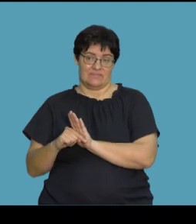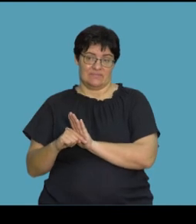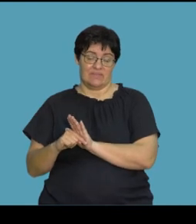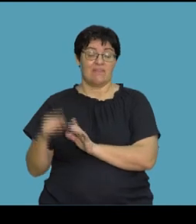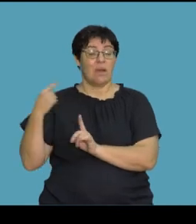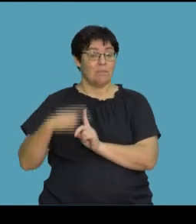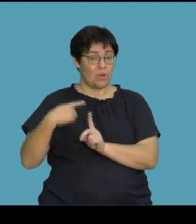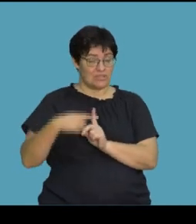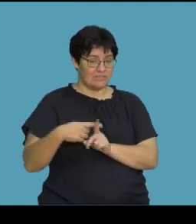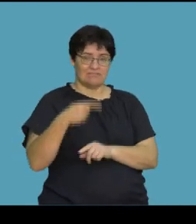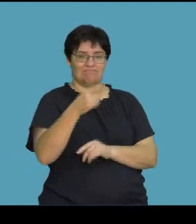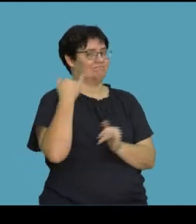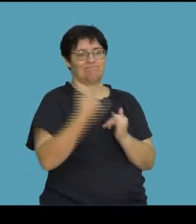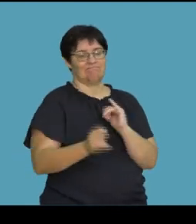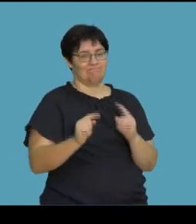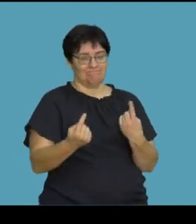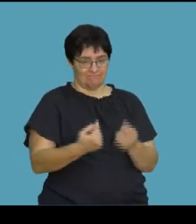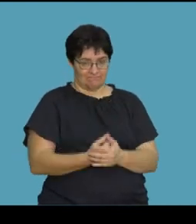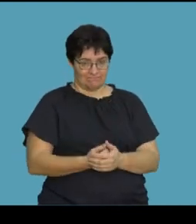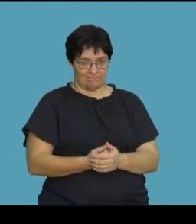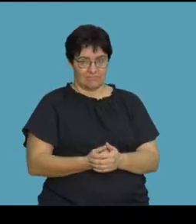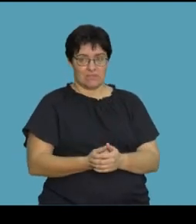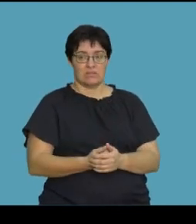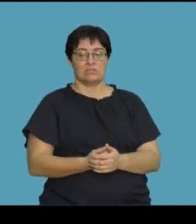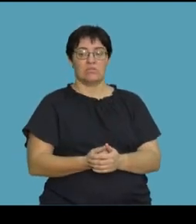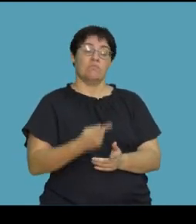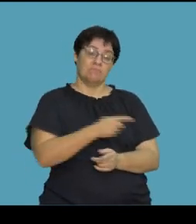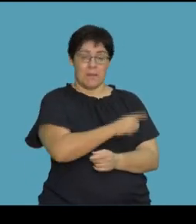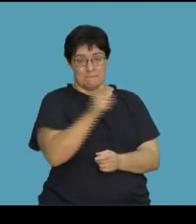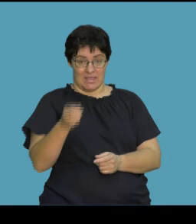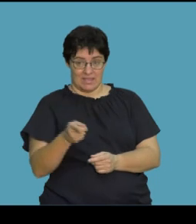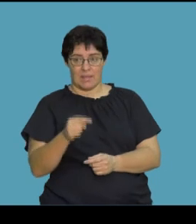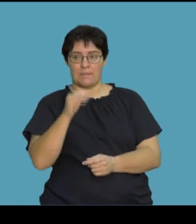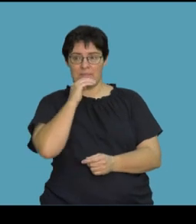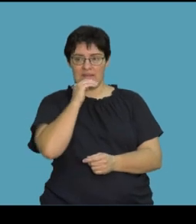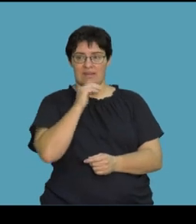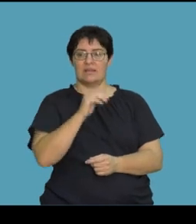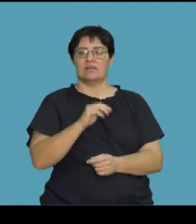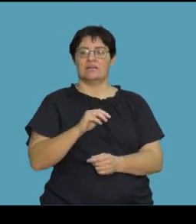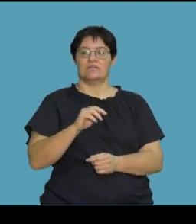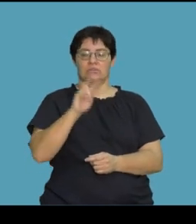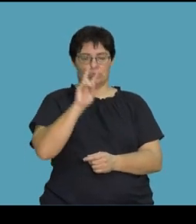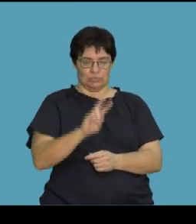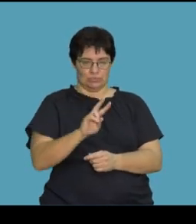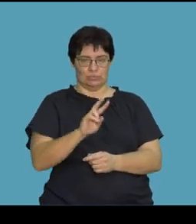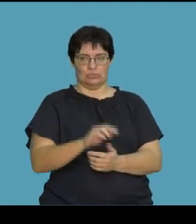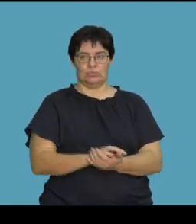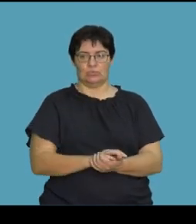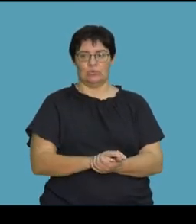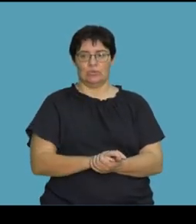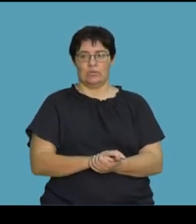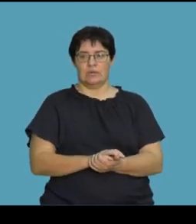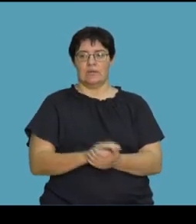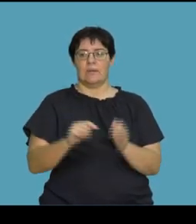number. If it's a positive, then this will not be defined, right? So it will be 2 inside the square